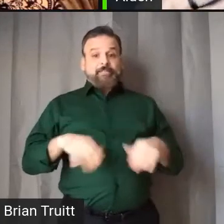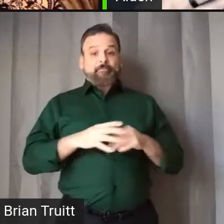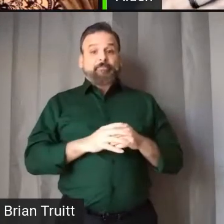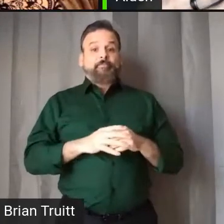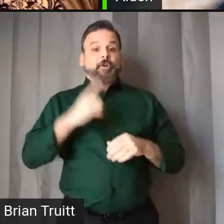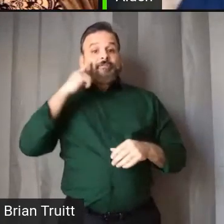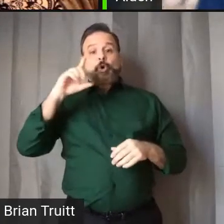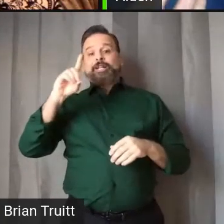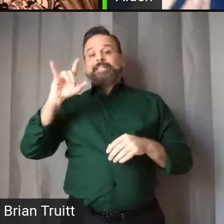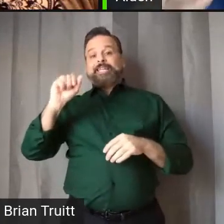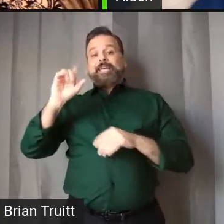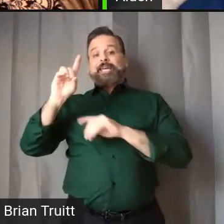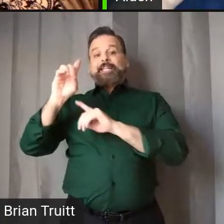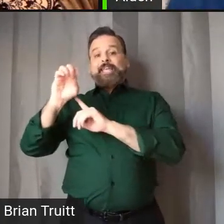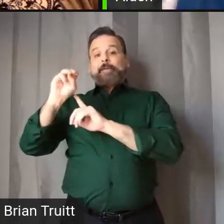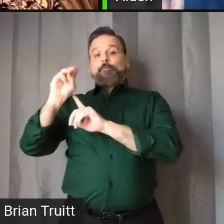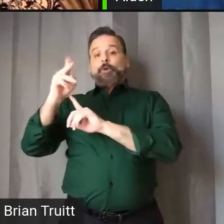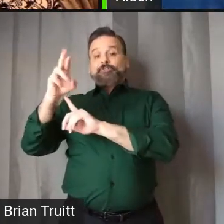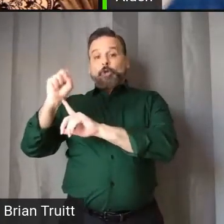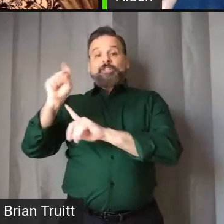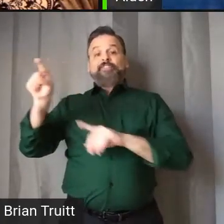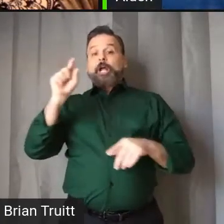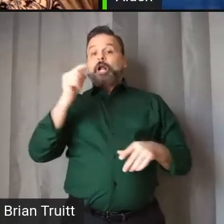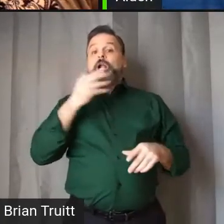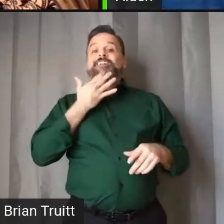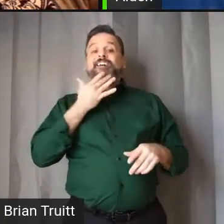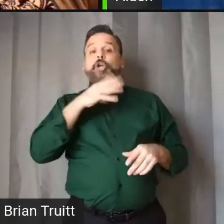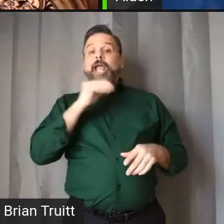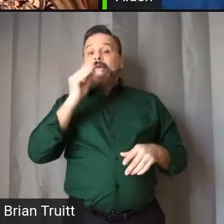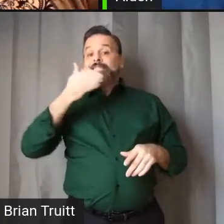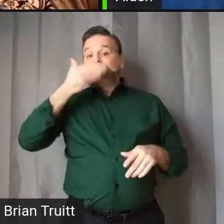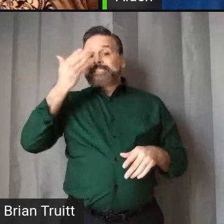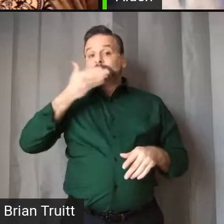de Muertos, their color and their smell attract